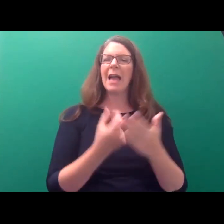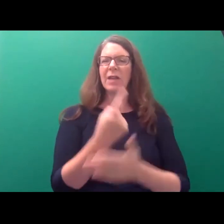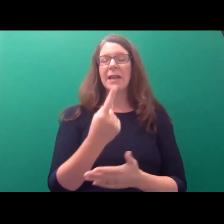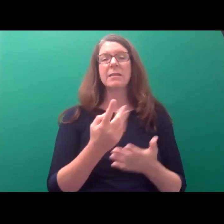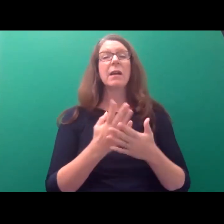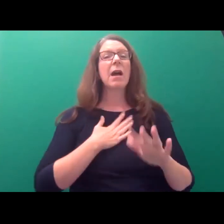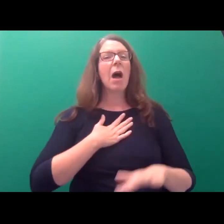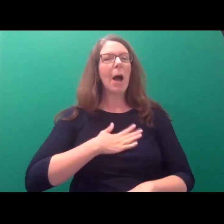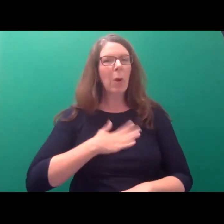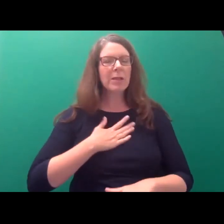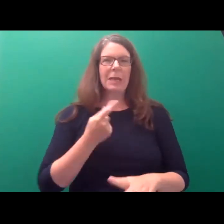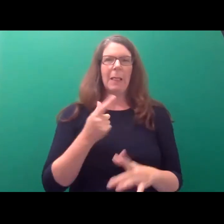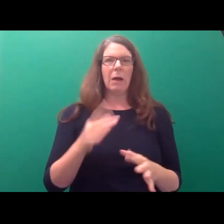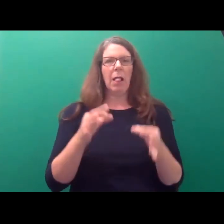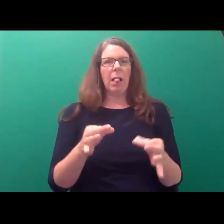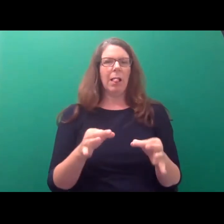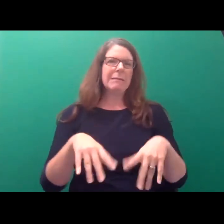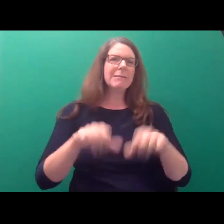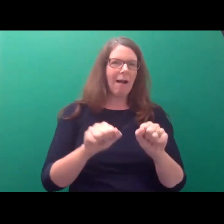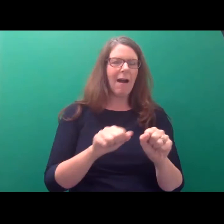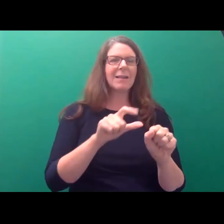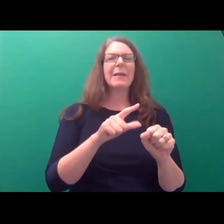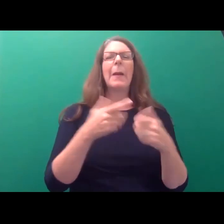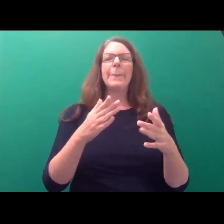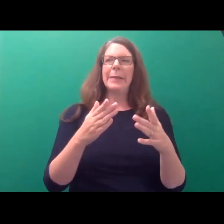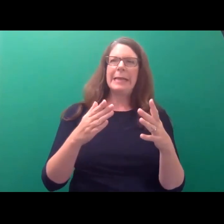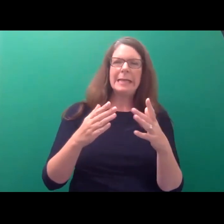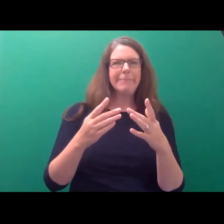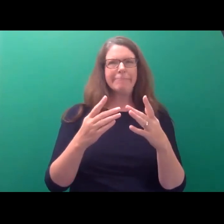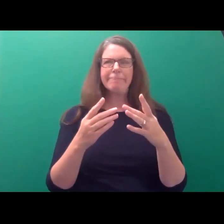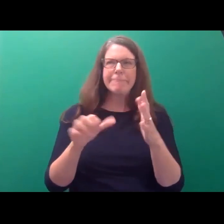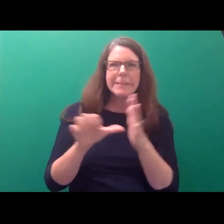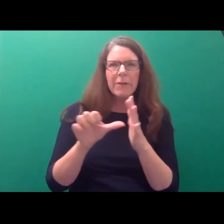caption person coming online. Hopefully they will have joined us by now.